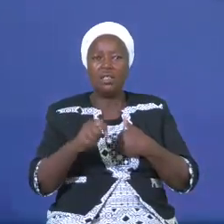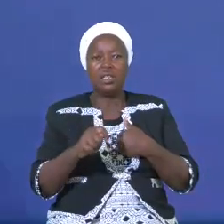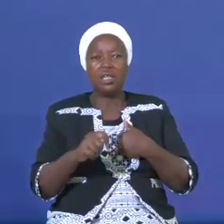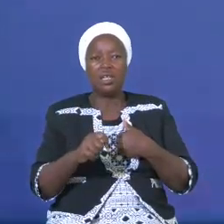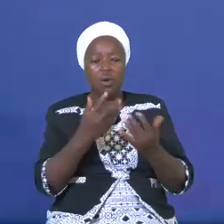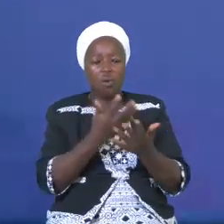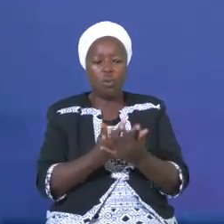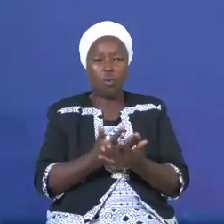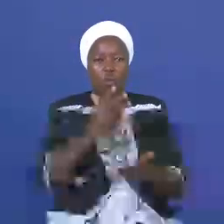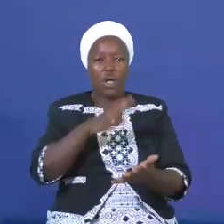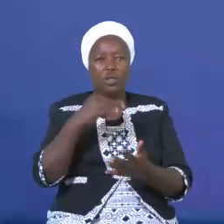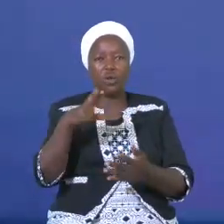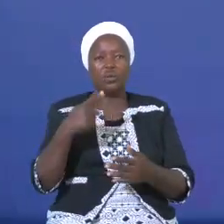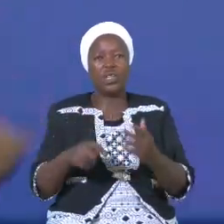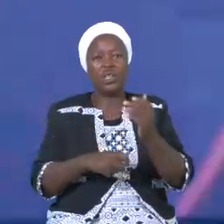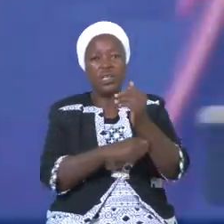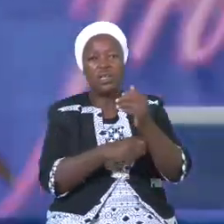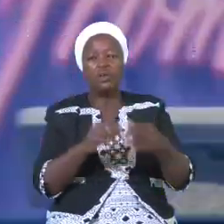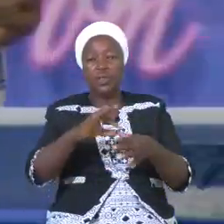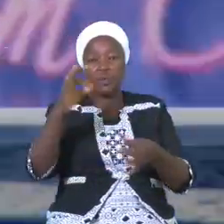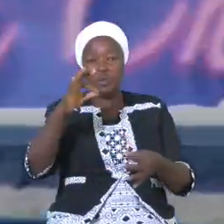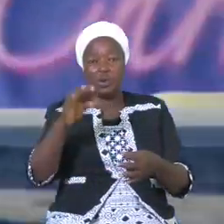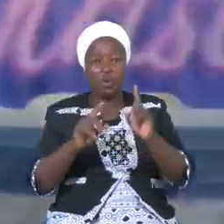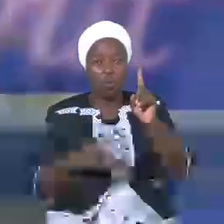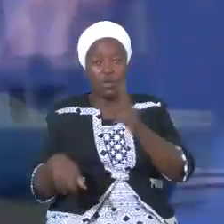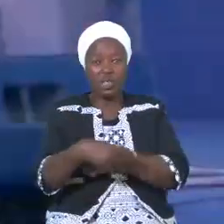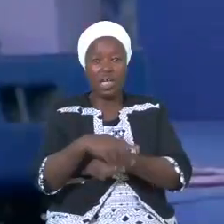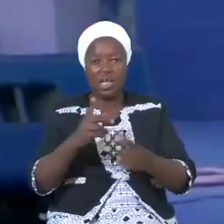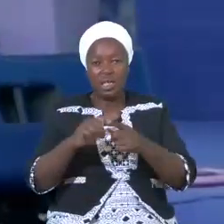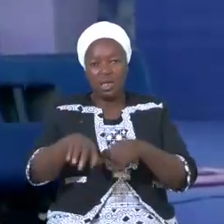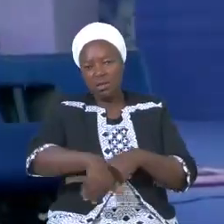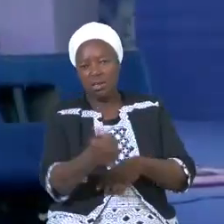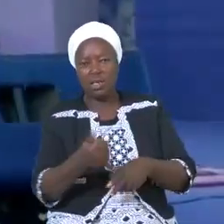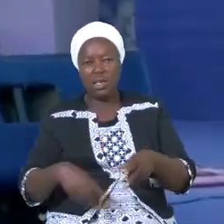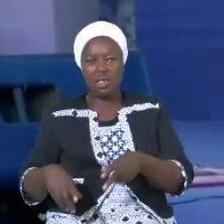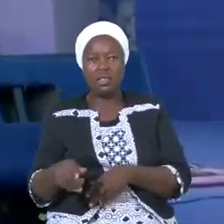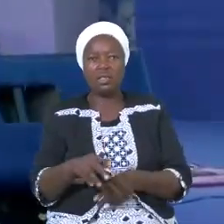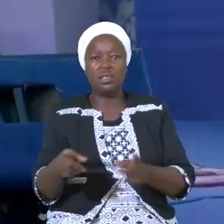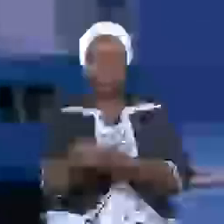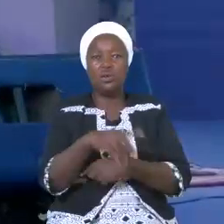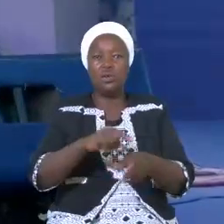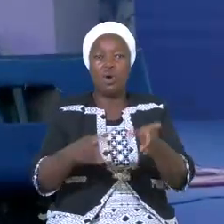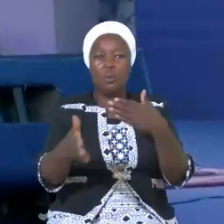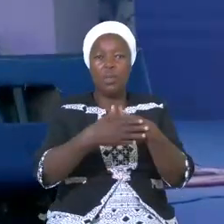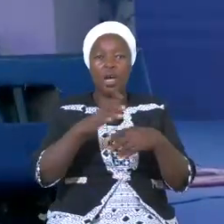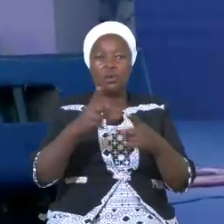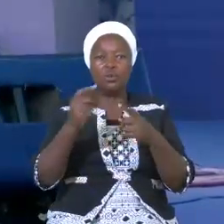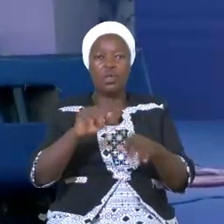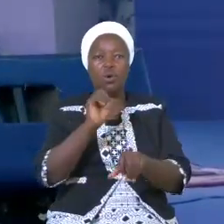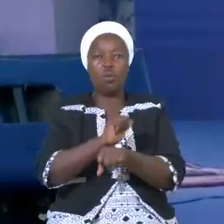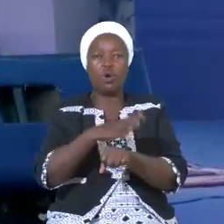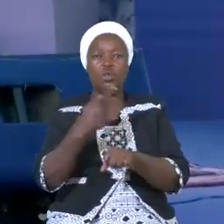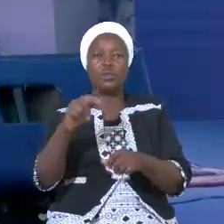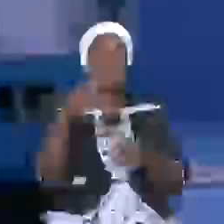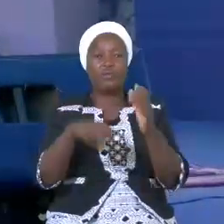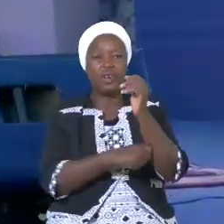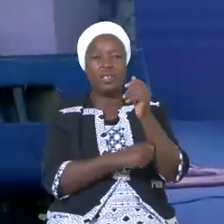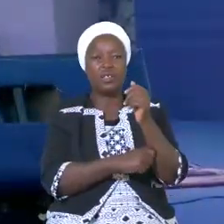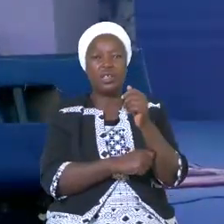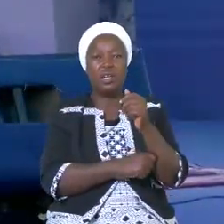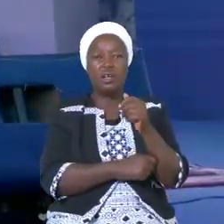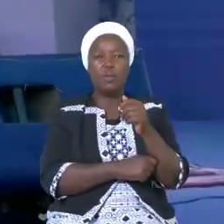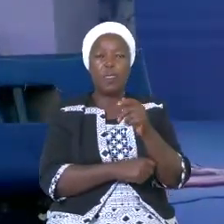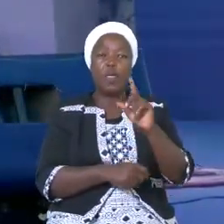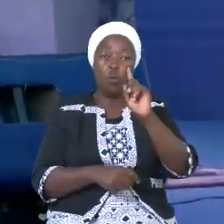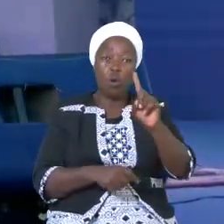spirit one day and then the other day you are back to the works of the flesh one or the